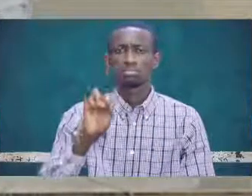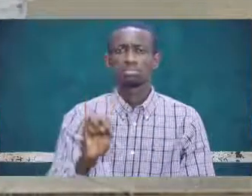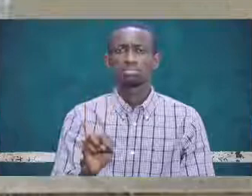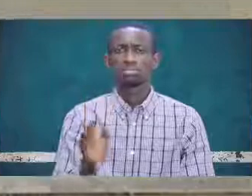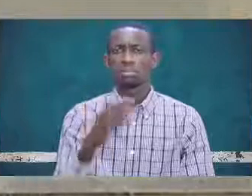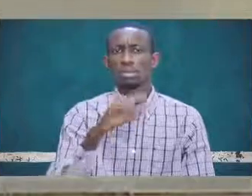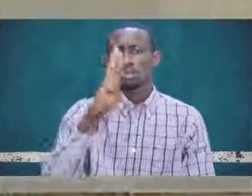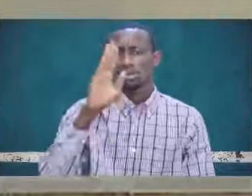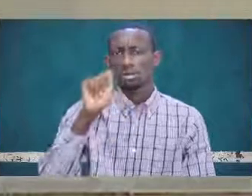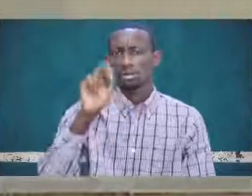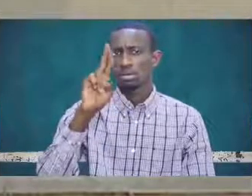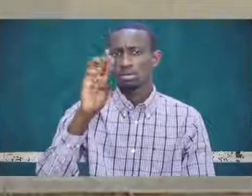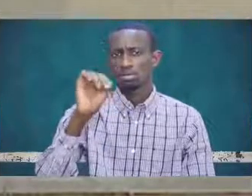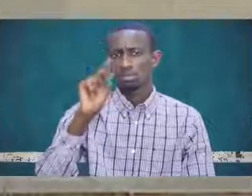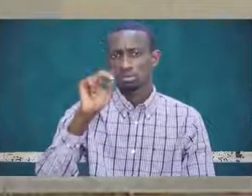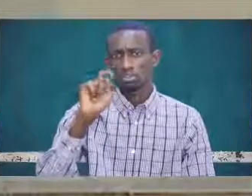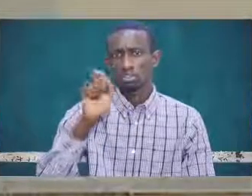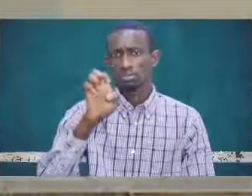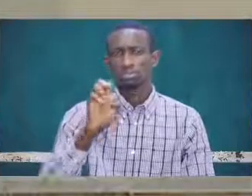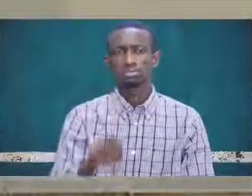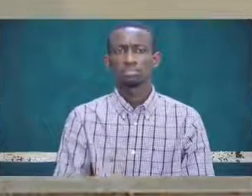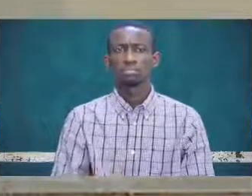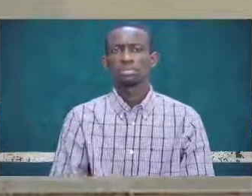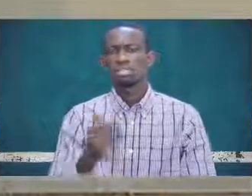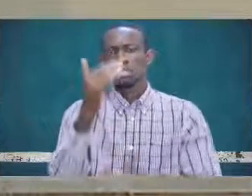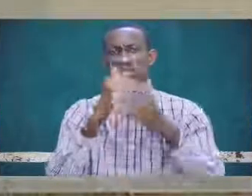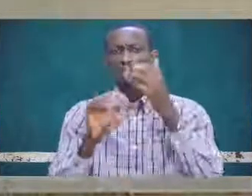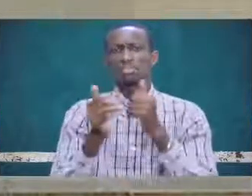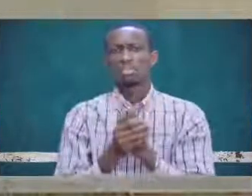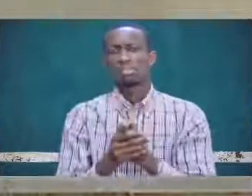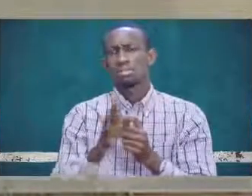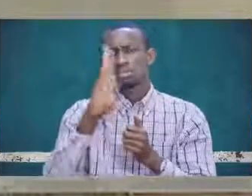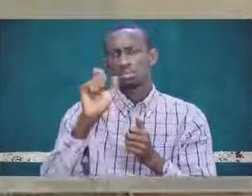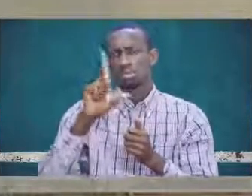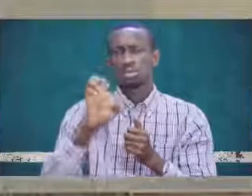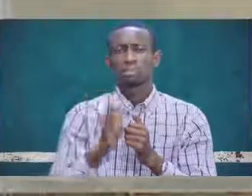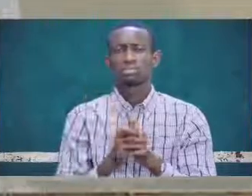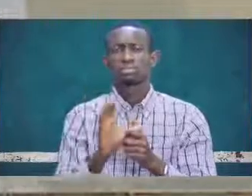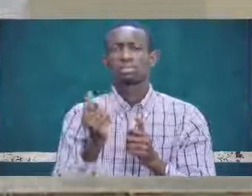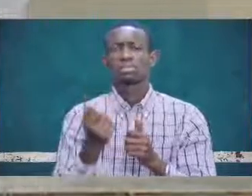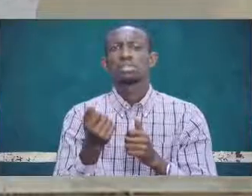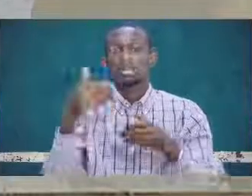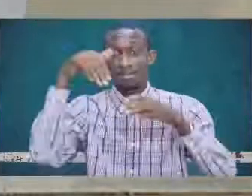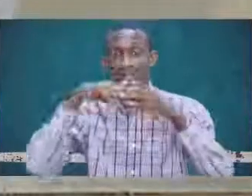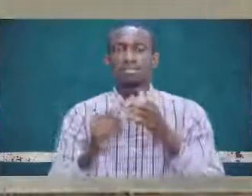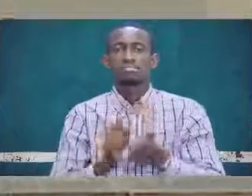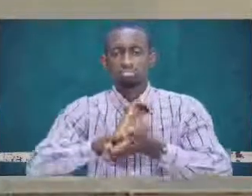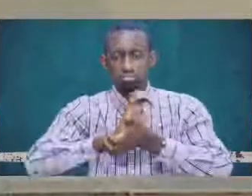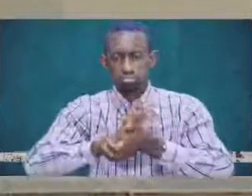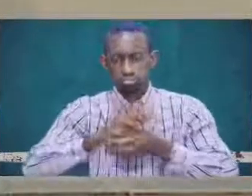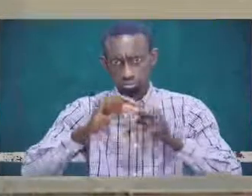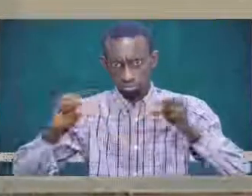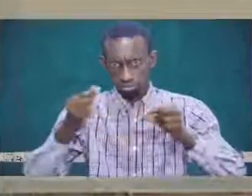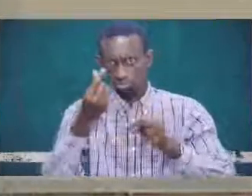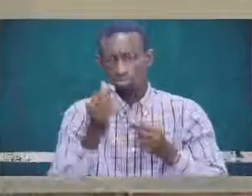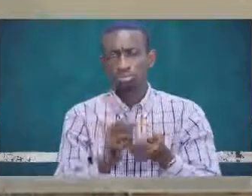And we also have what we call bile. All these things are normally produced in the small intestines and in the duodenum, and they facilitate in the process